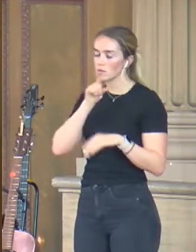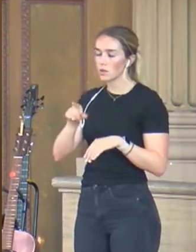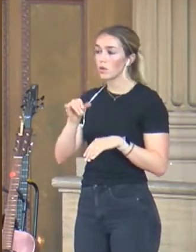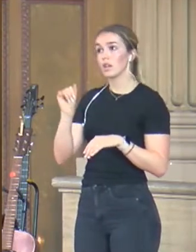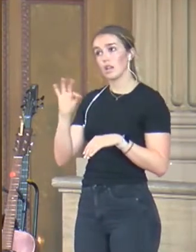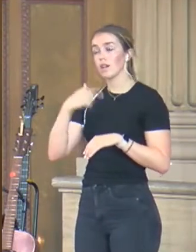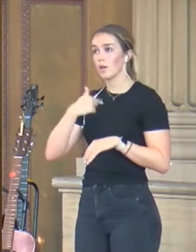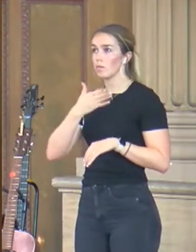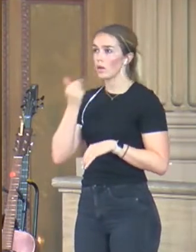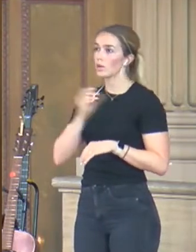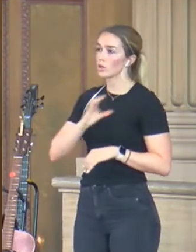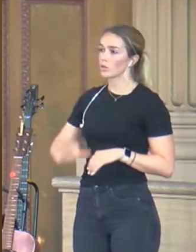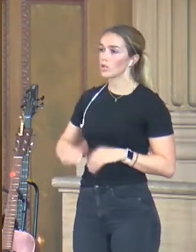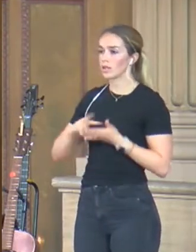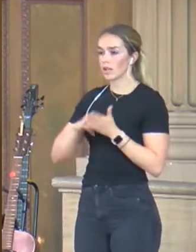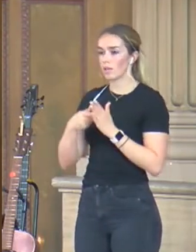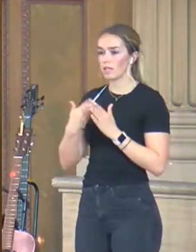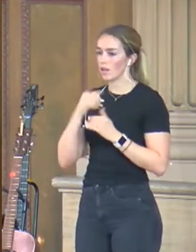Christian, this wouldn't be happening to me.